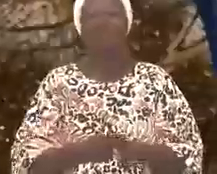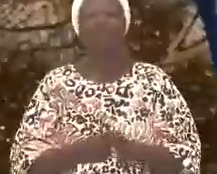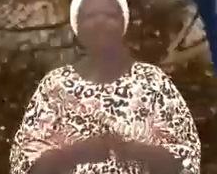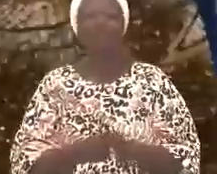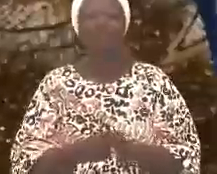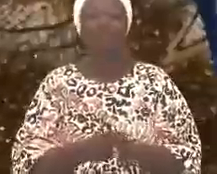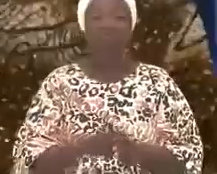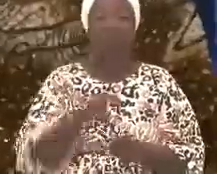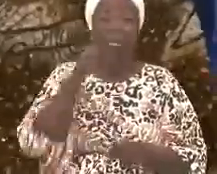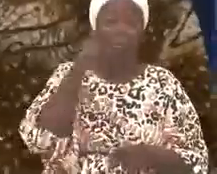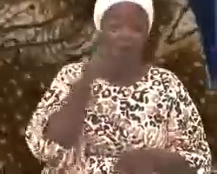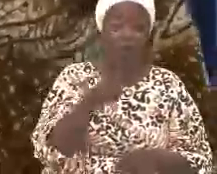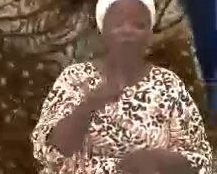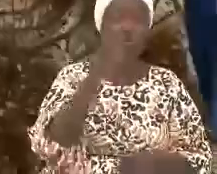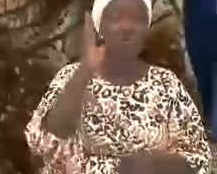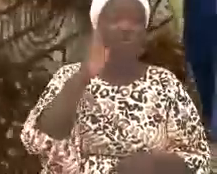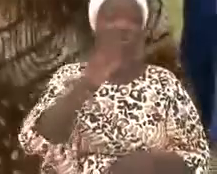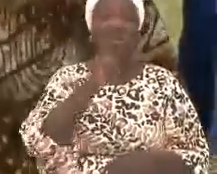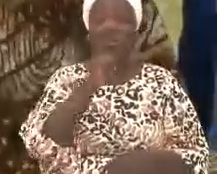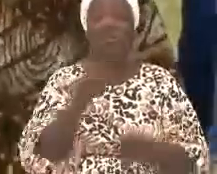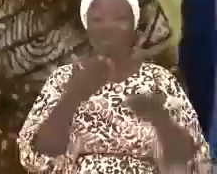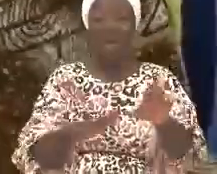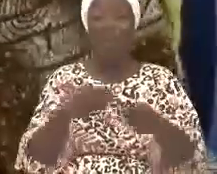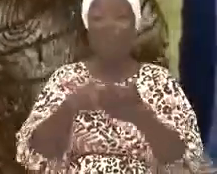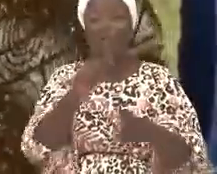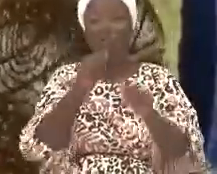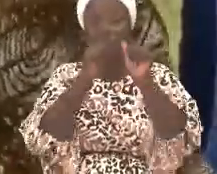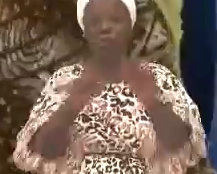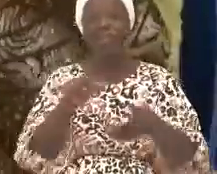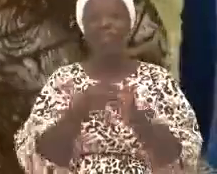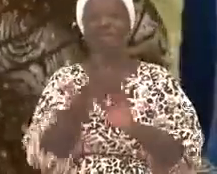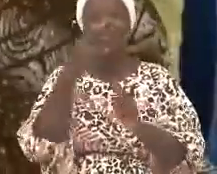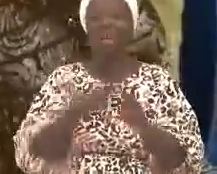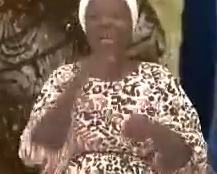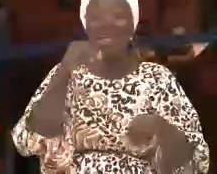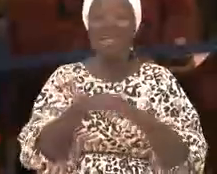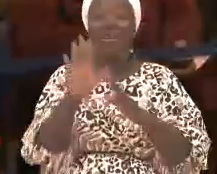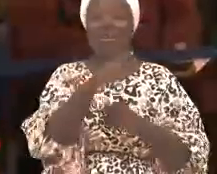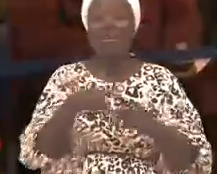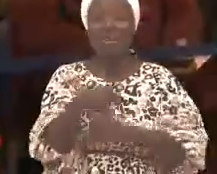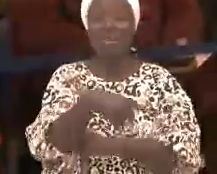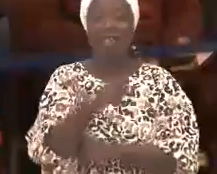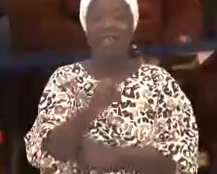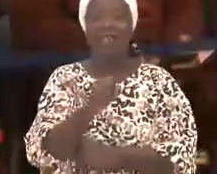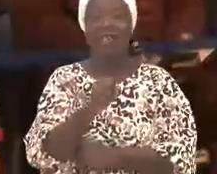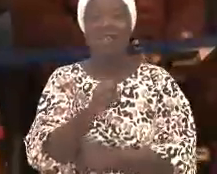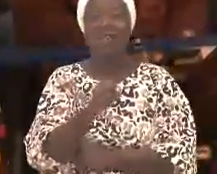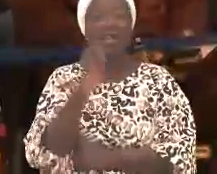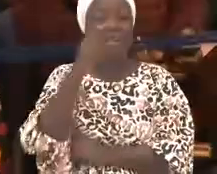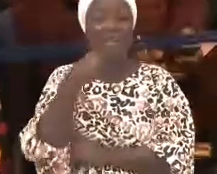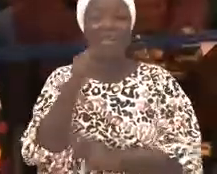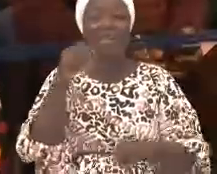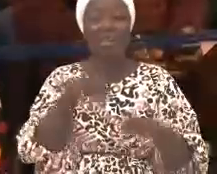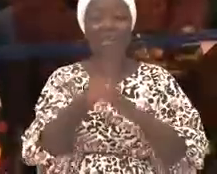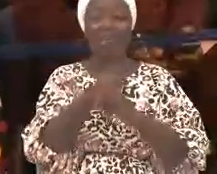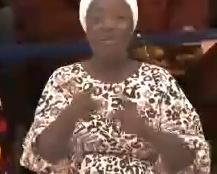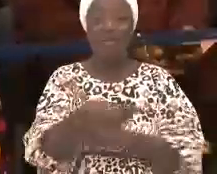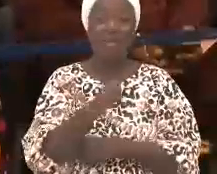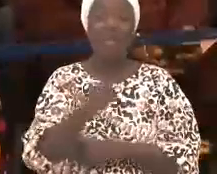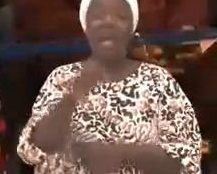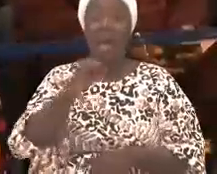You will not die before your blessing. In your days, he says, in your days, I